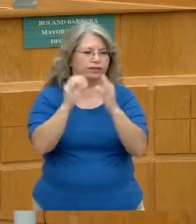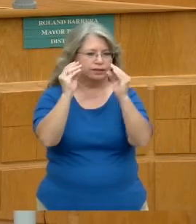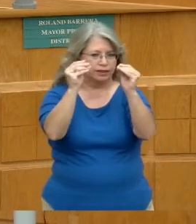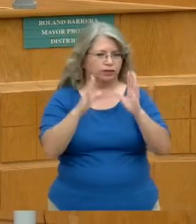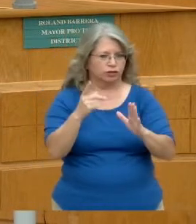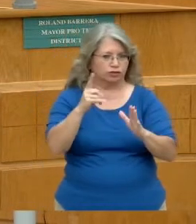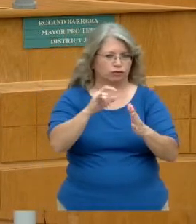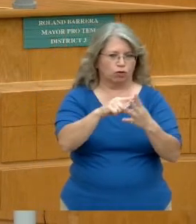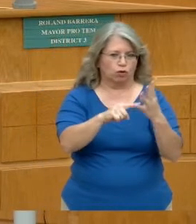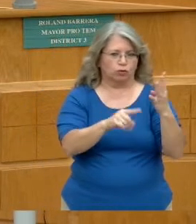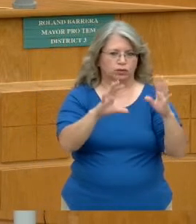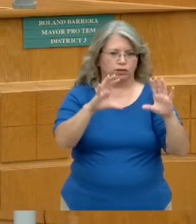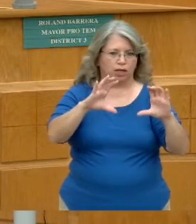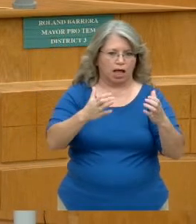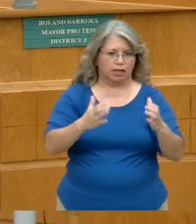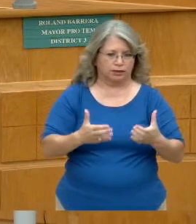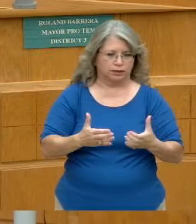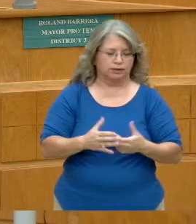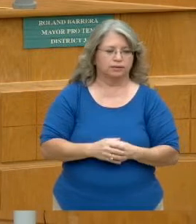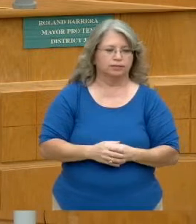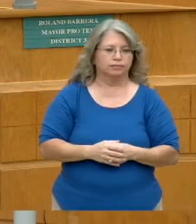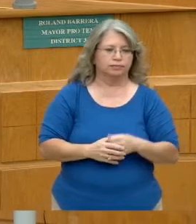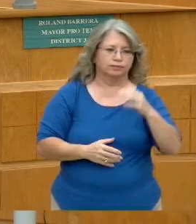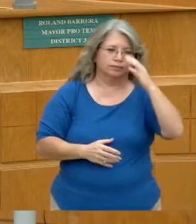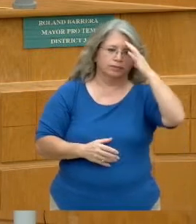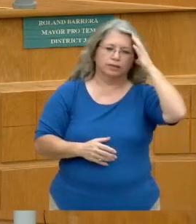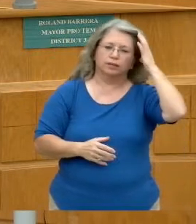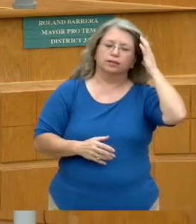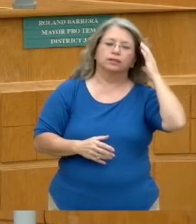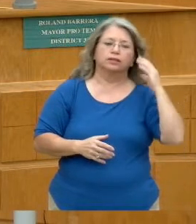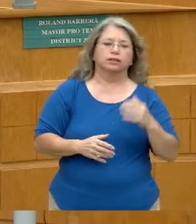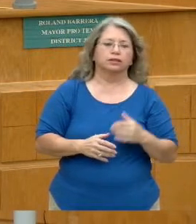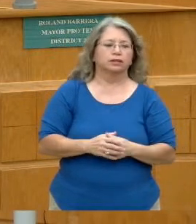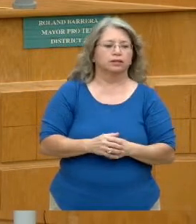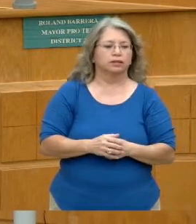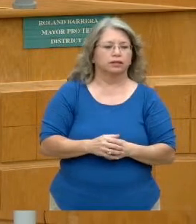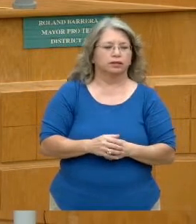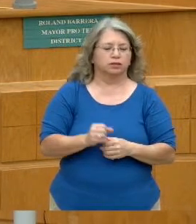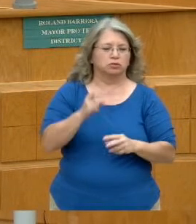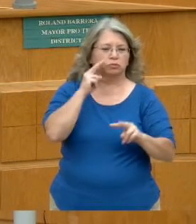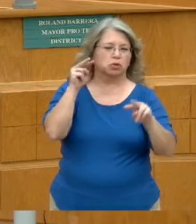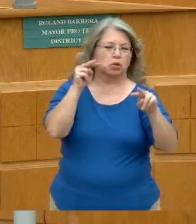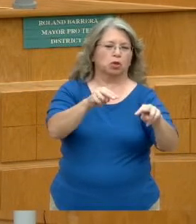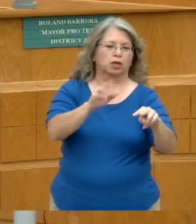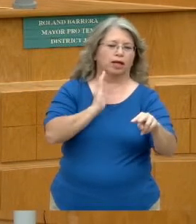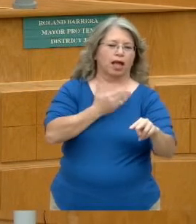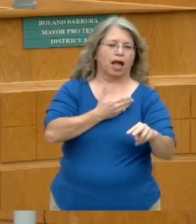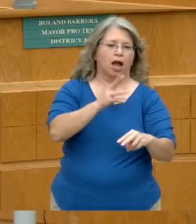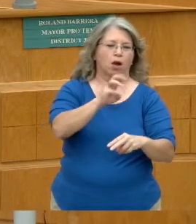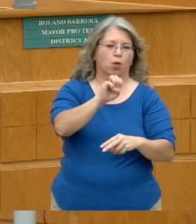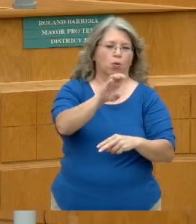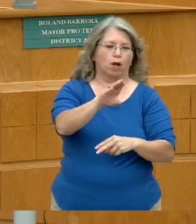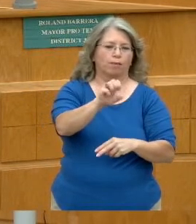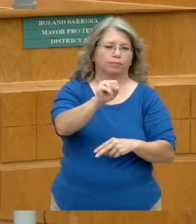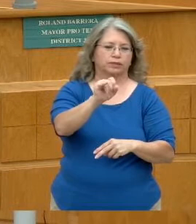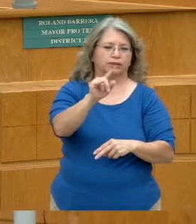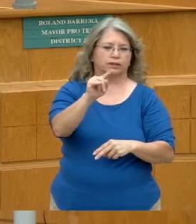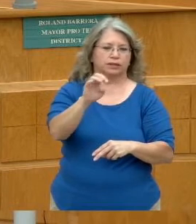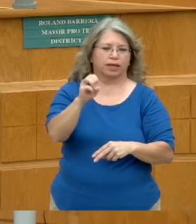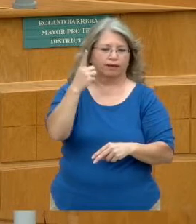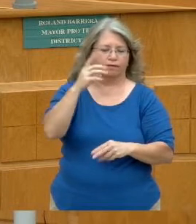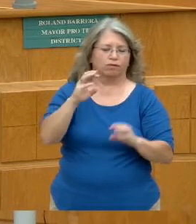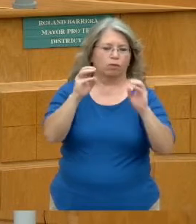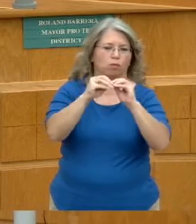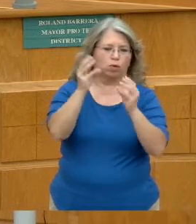So that's it on the Safe Fun Fit. Look to our website for more information. We'll be doing more announcement